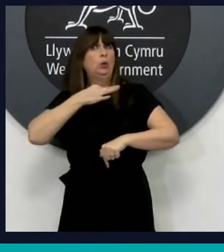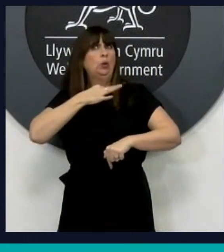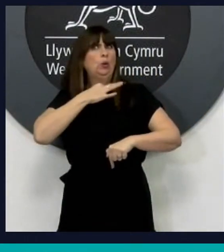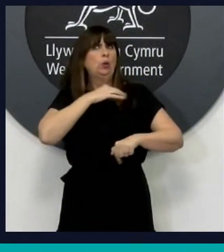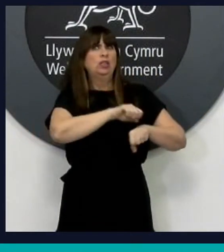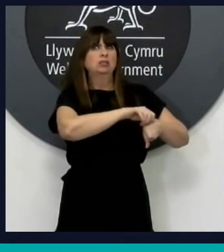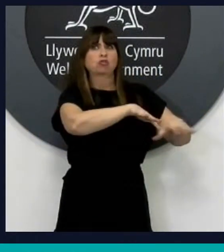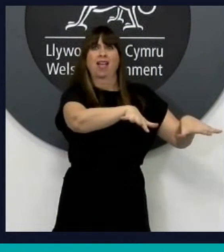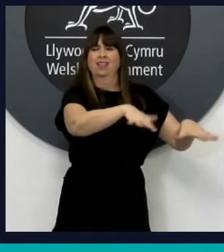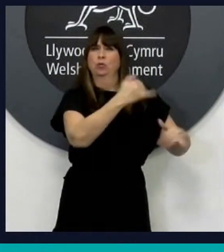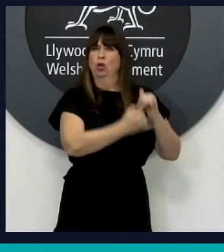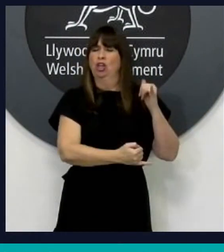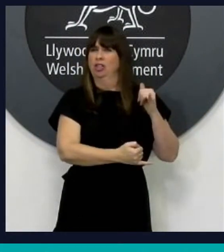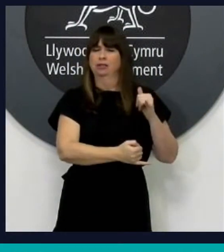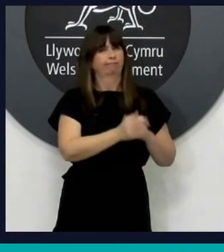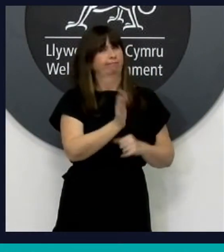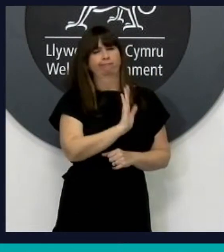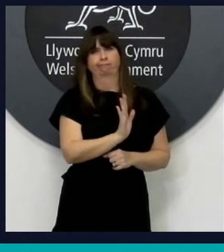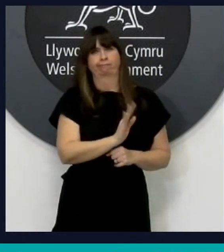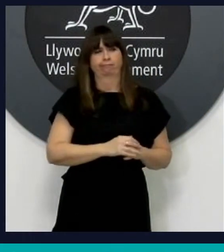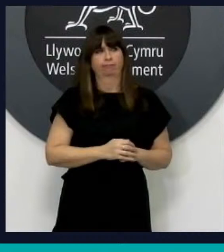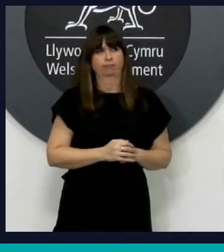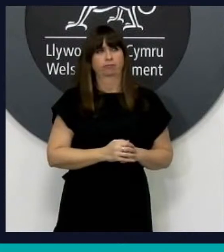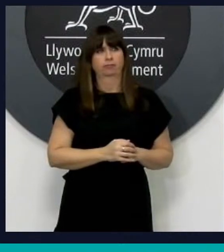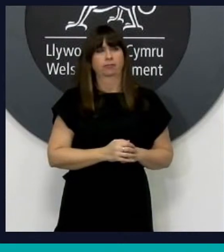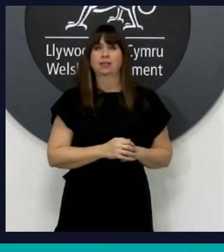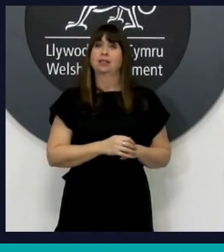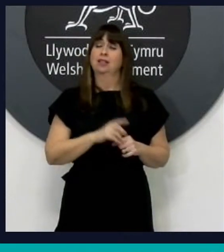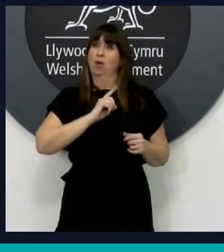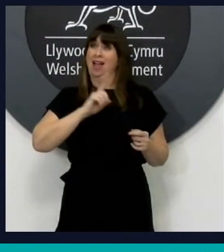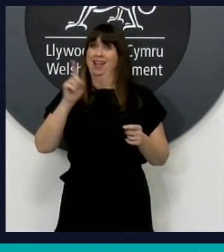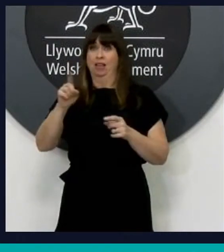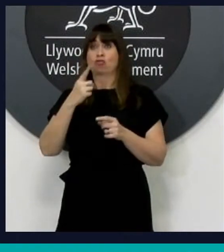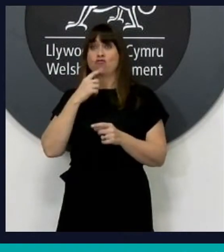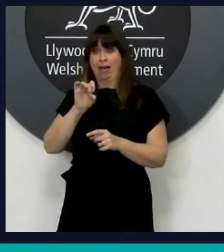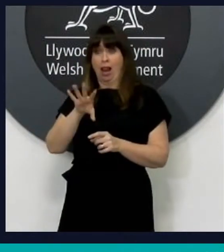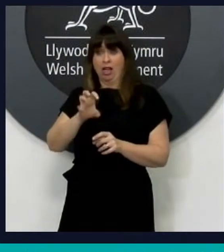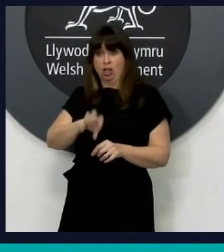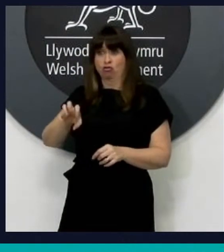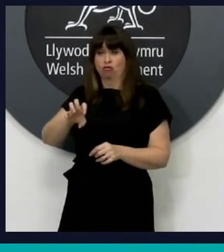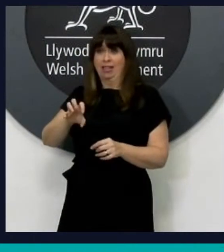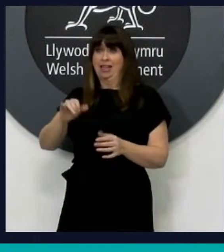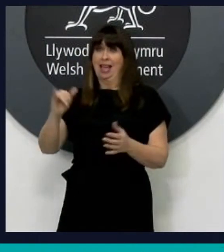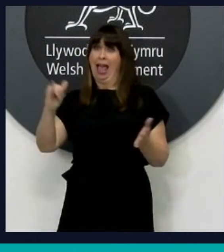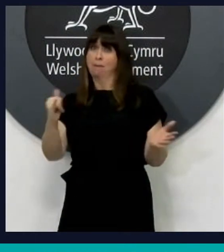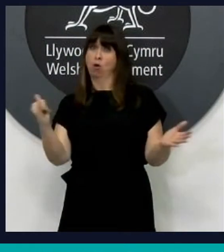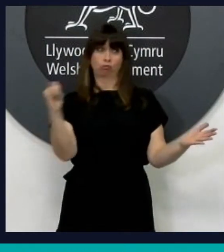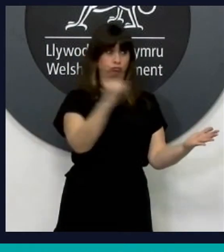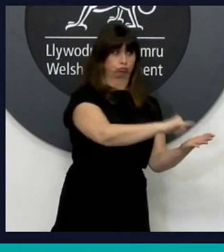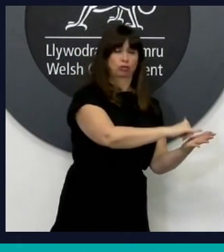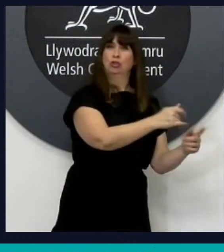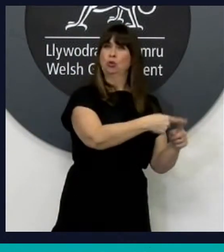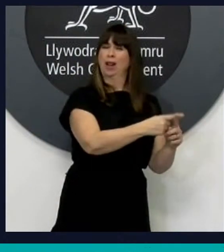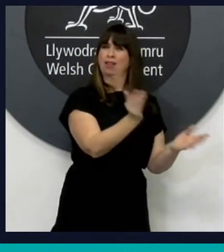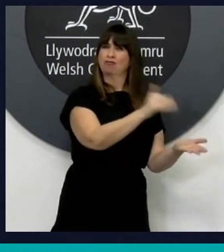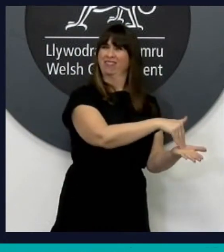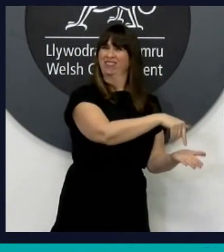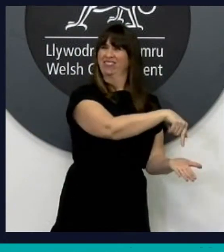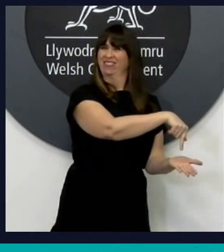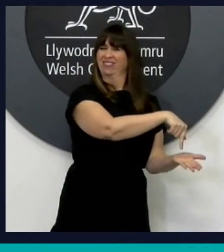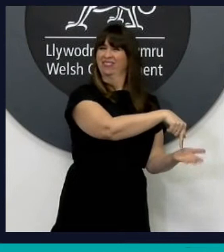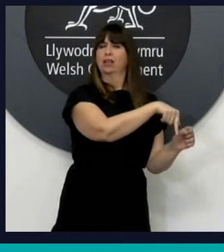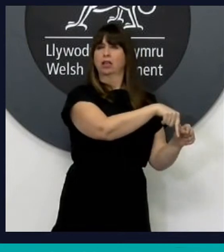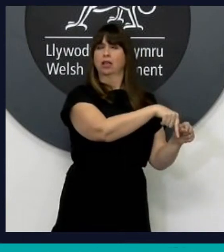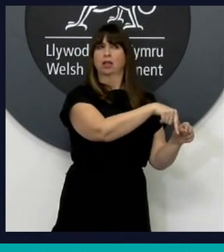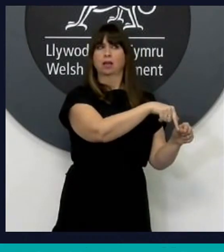into a hotel in Wales. It's also very difficult for us to discuss and to find a hotel in Wales that may be